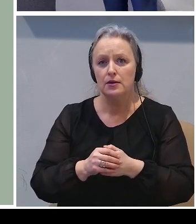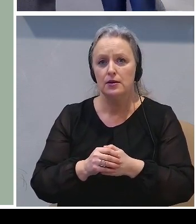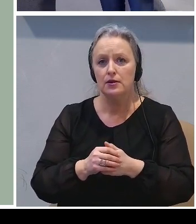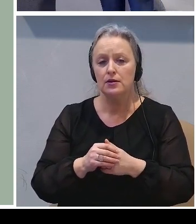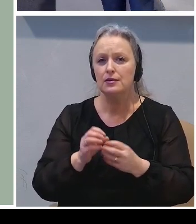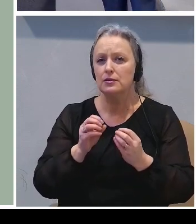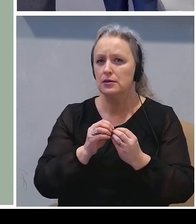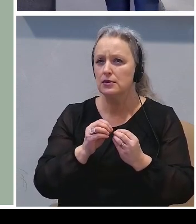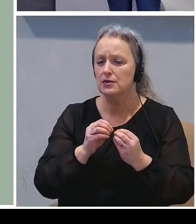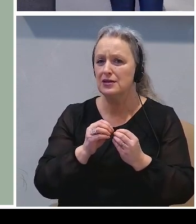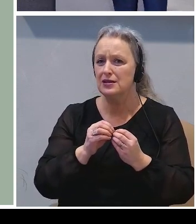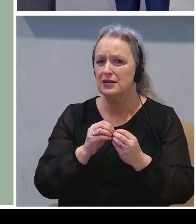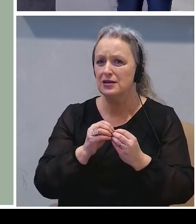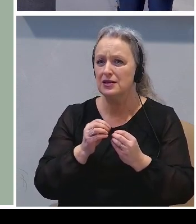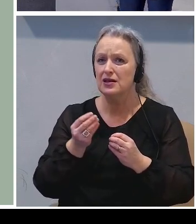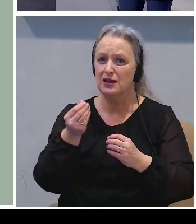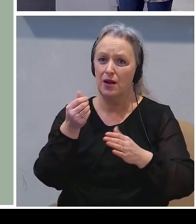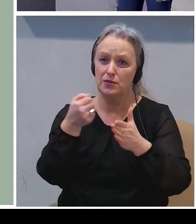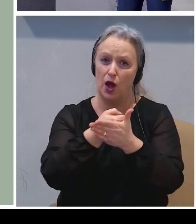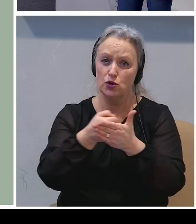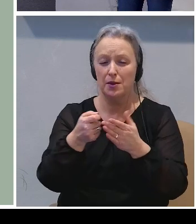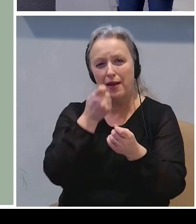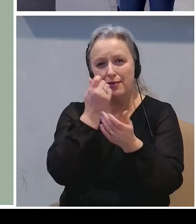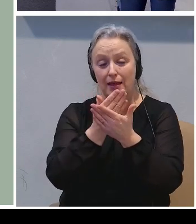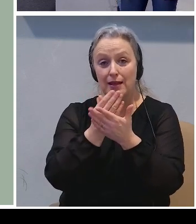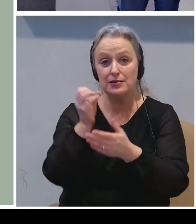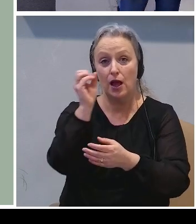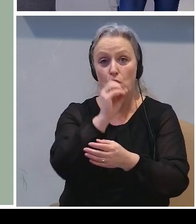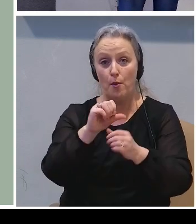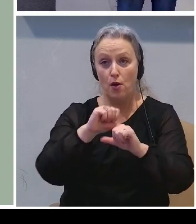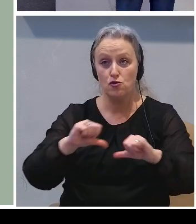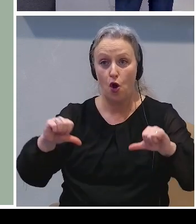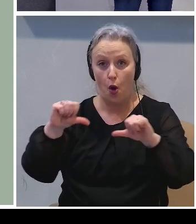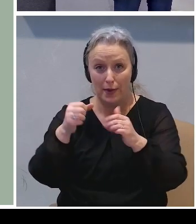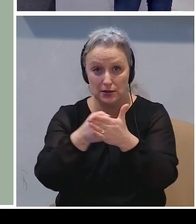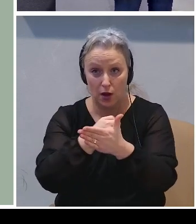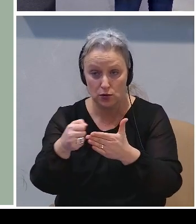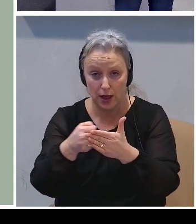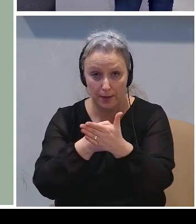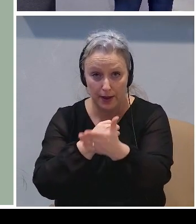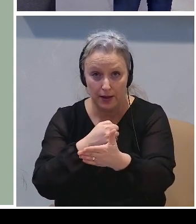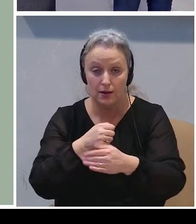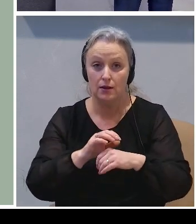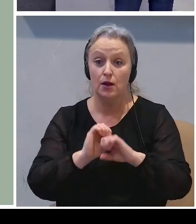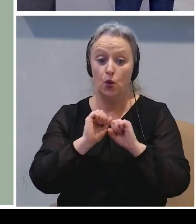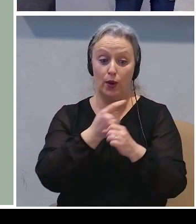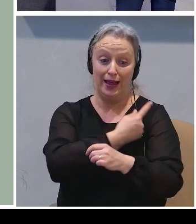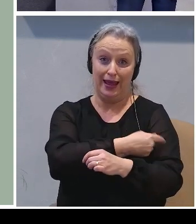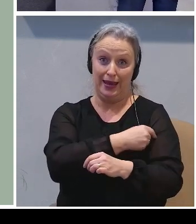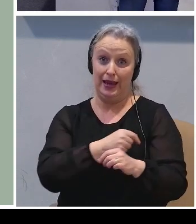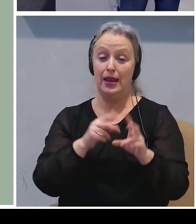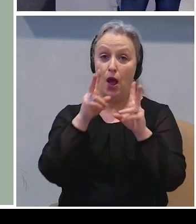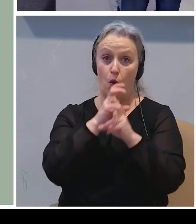then if the trial is funded, we, through our national partners, through the clinical trial units in the different countries, we provide the